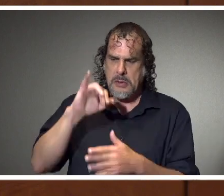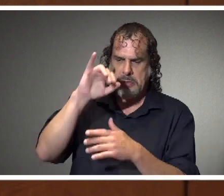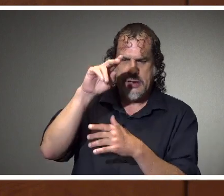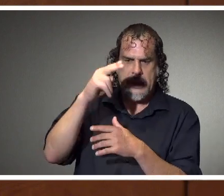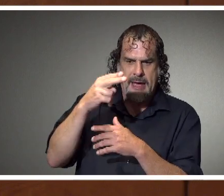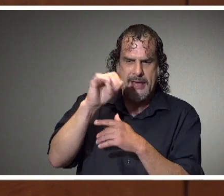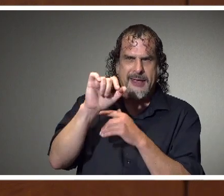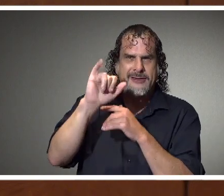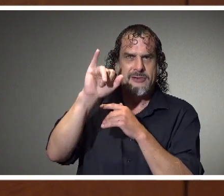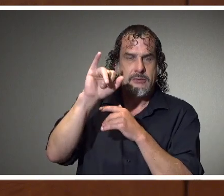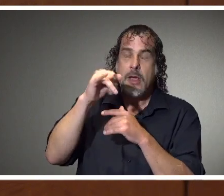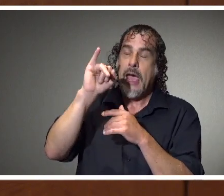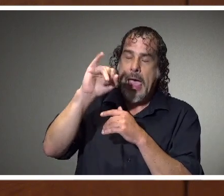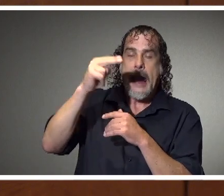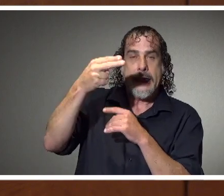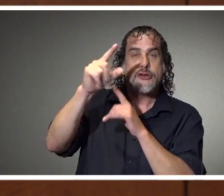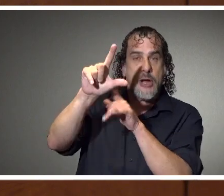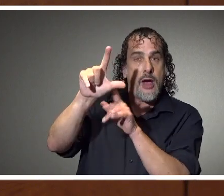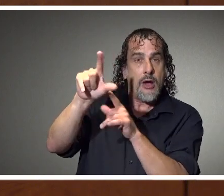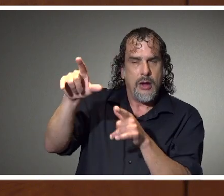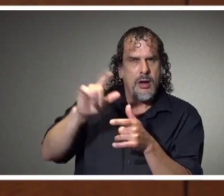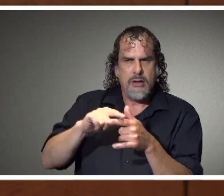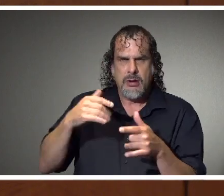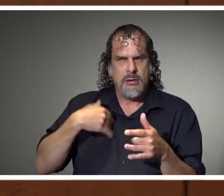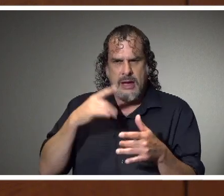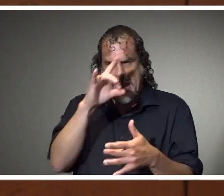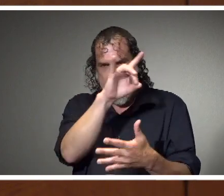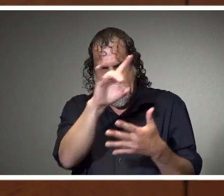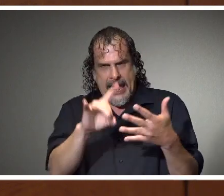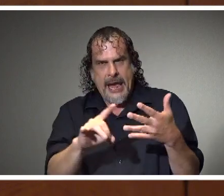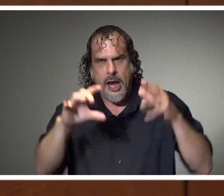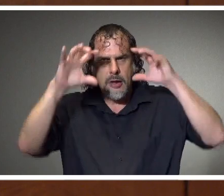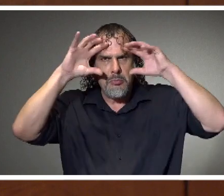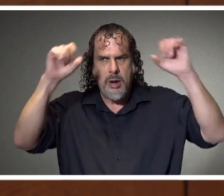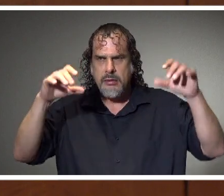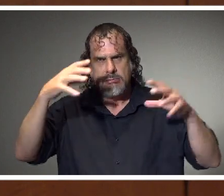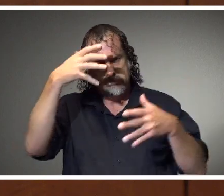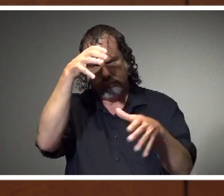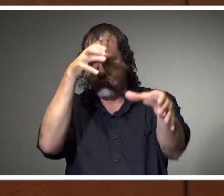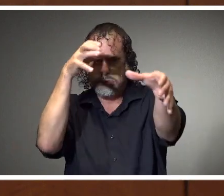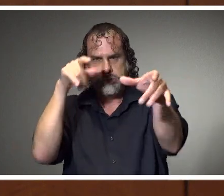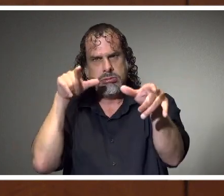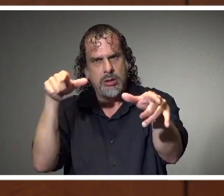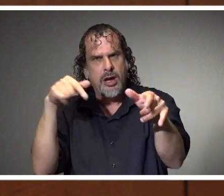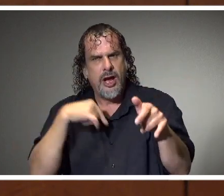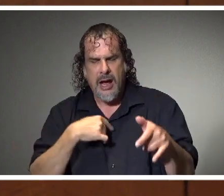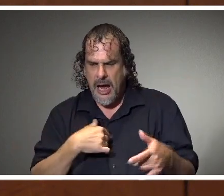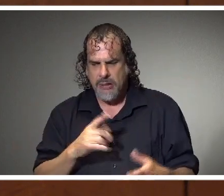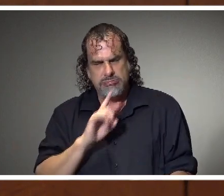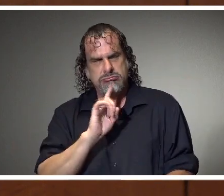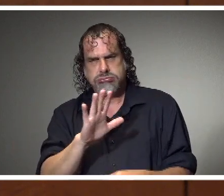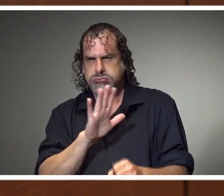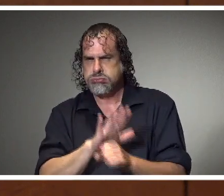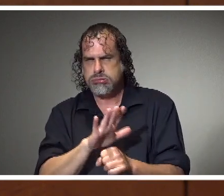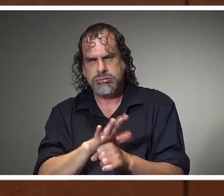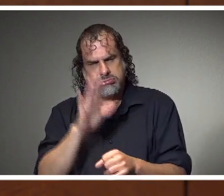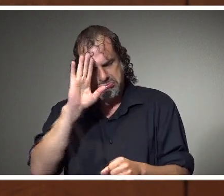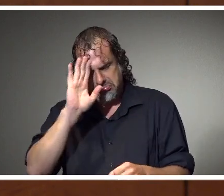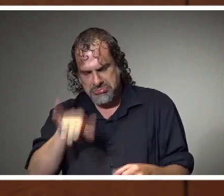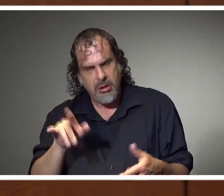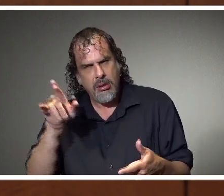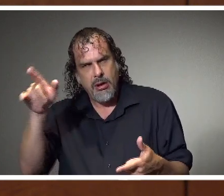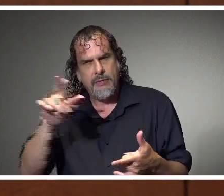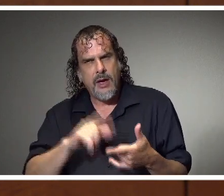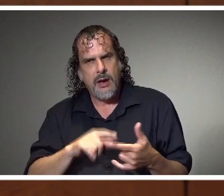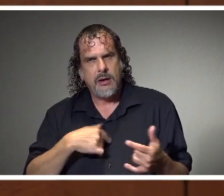learning, and we have 8 very good presidents. I am confident that they will put plans in place to